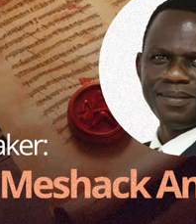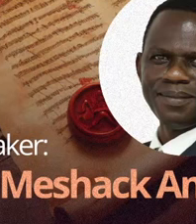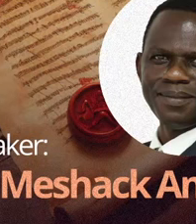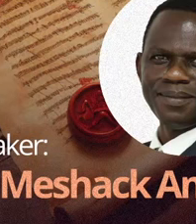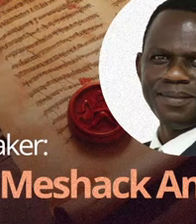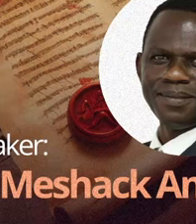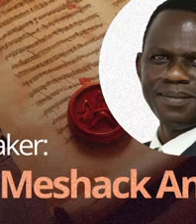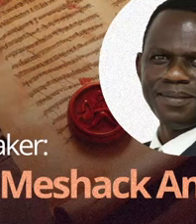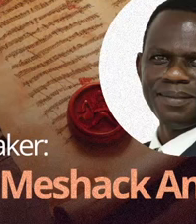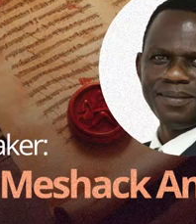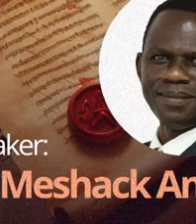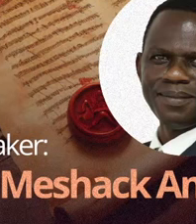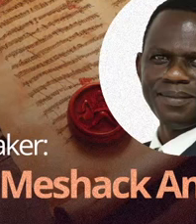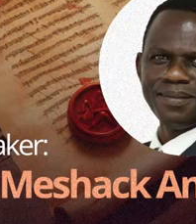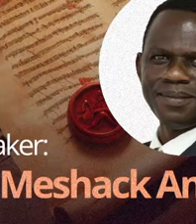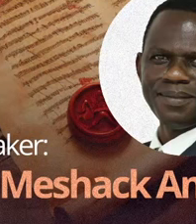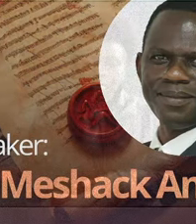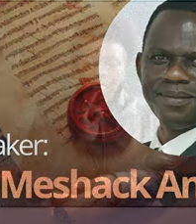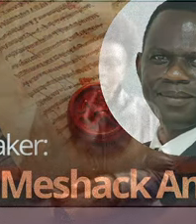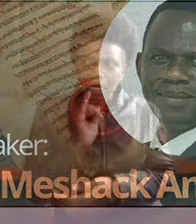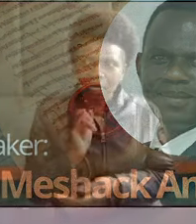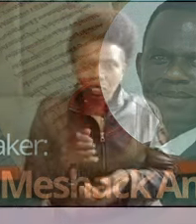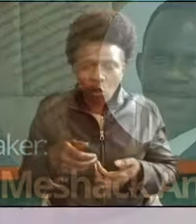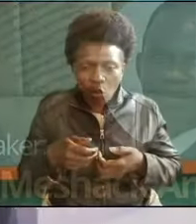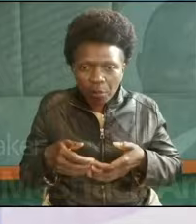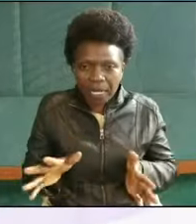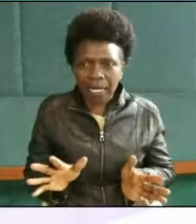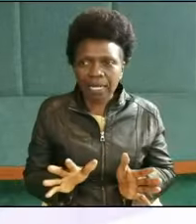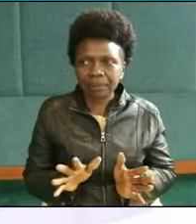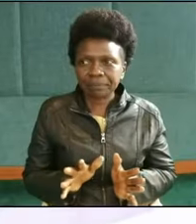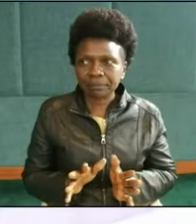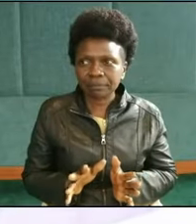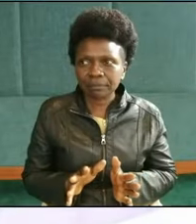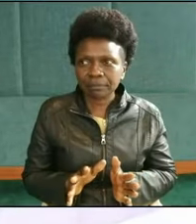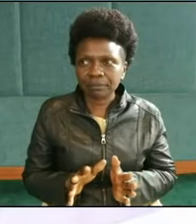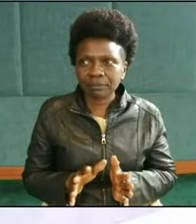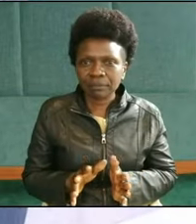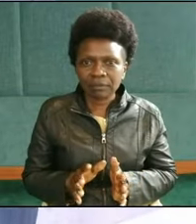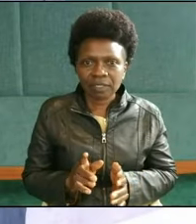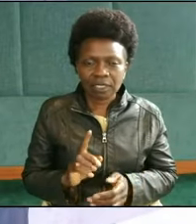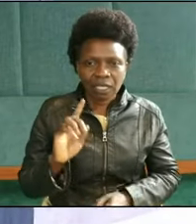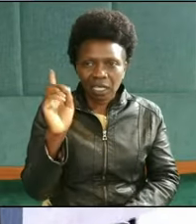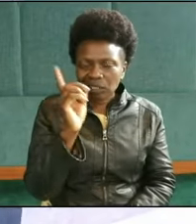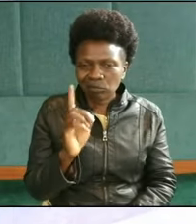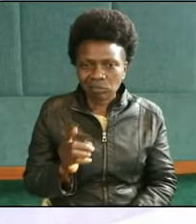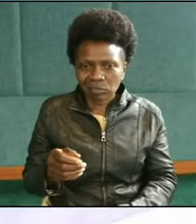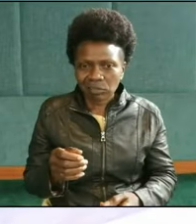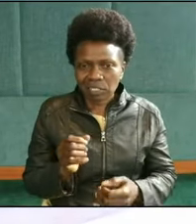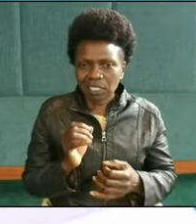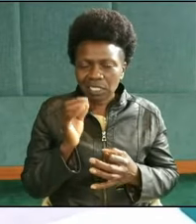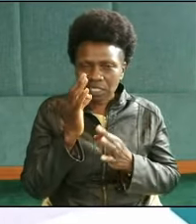the seal is opened. It is not just